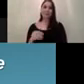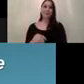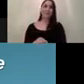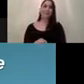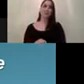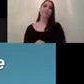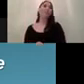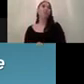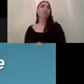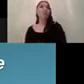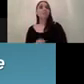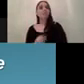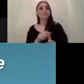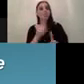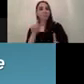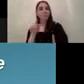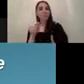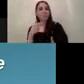$80 billion